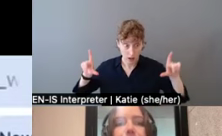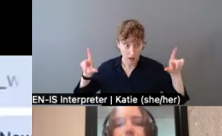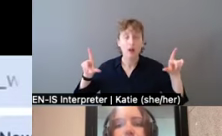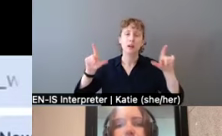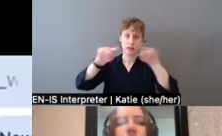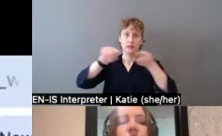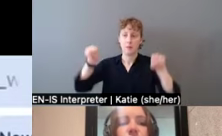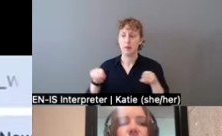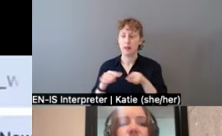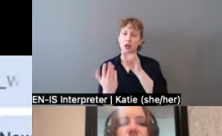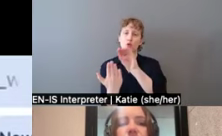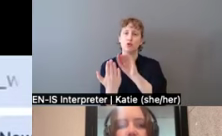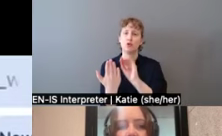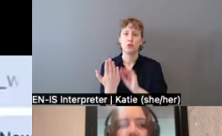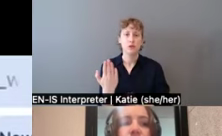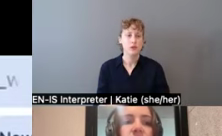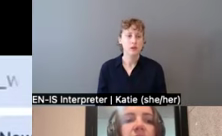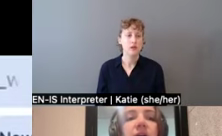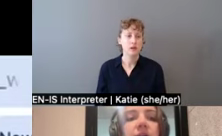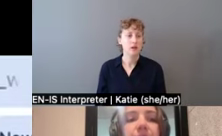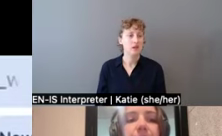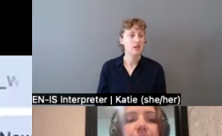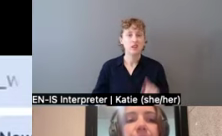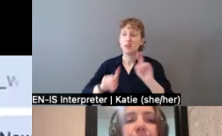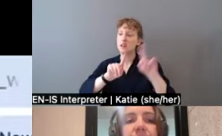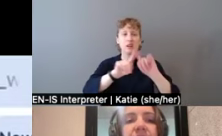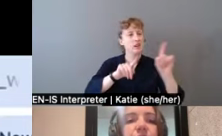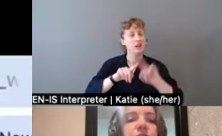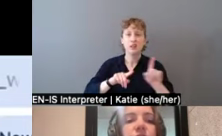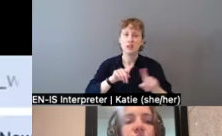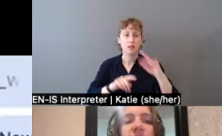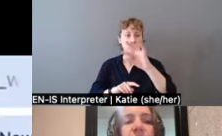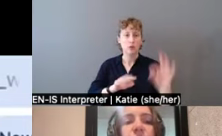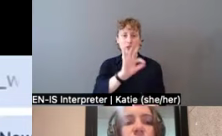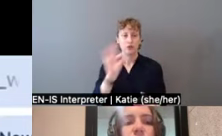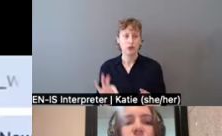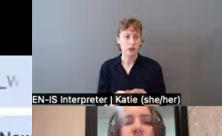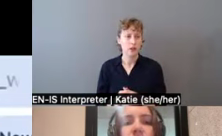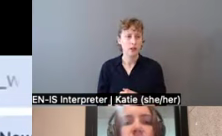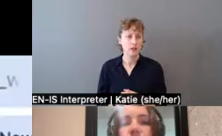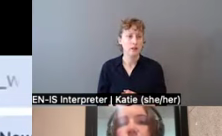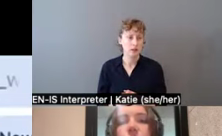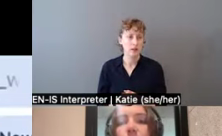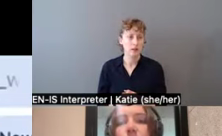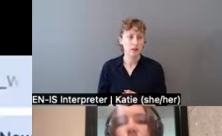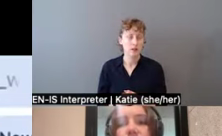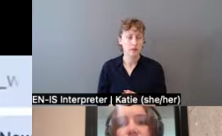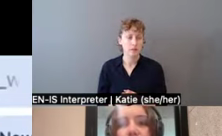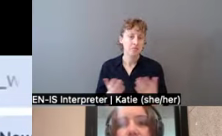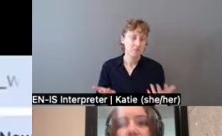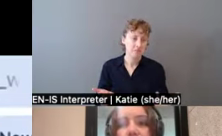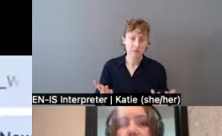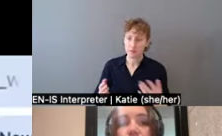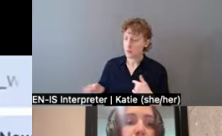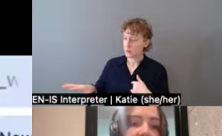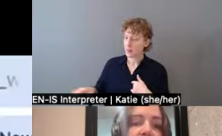template. So you have different questions. At first, so you'll have to upload